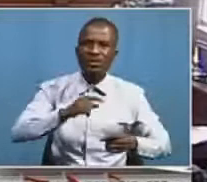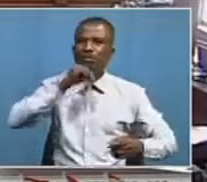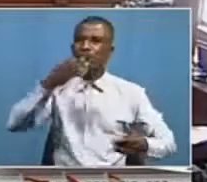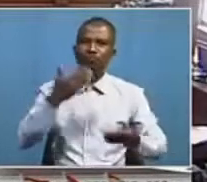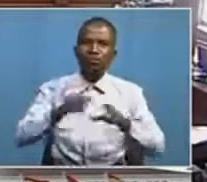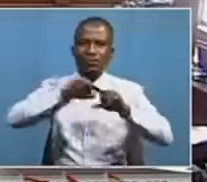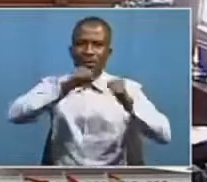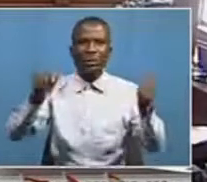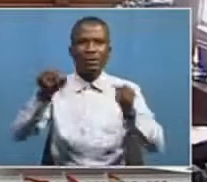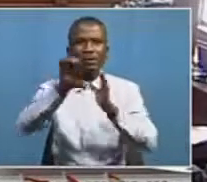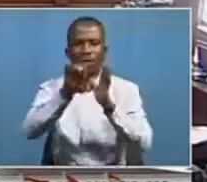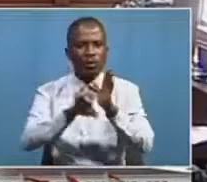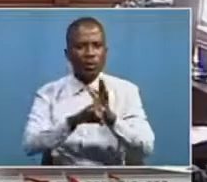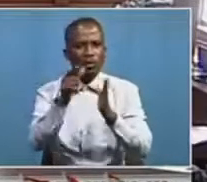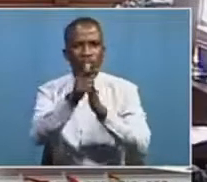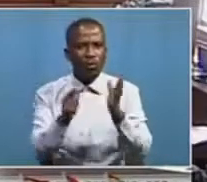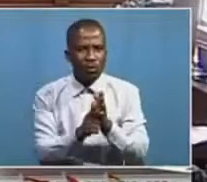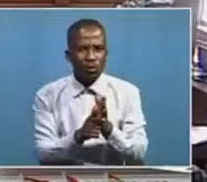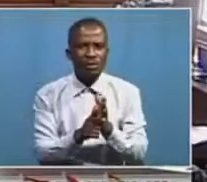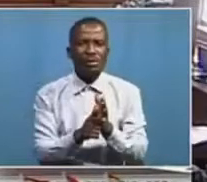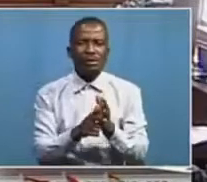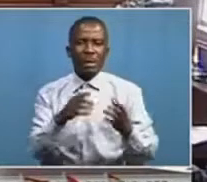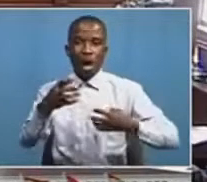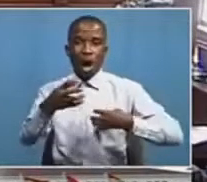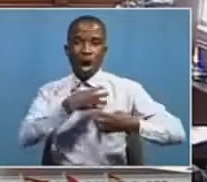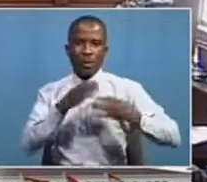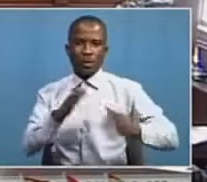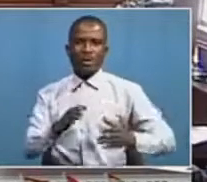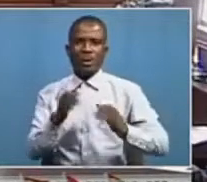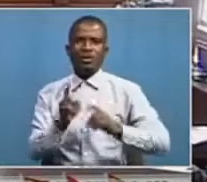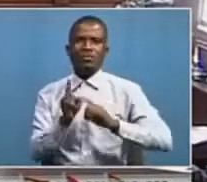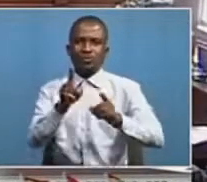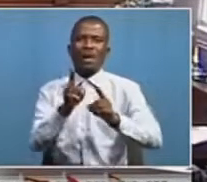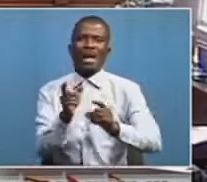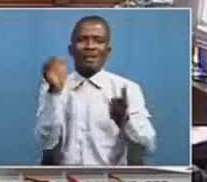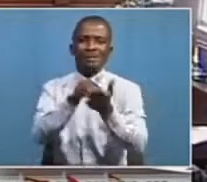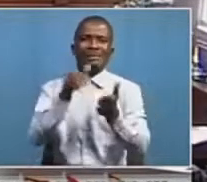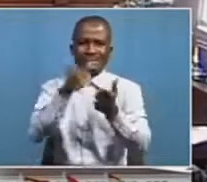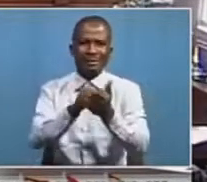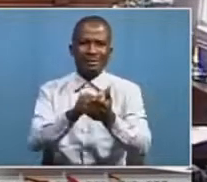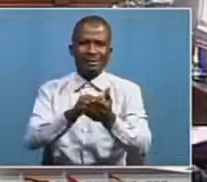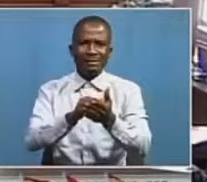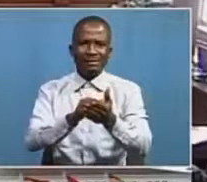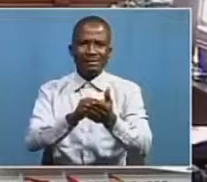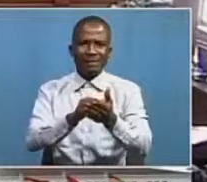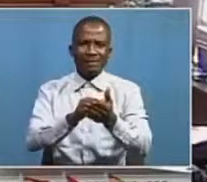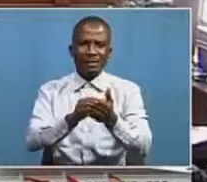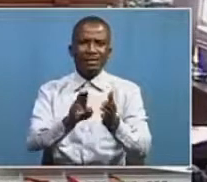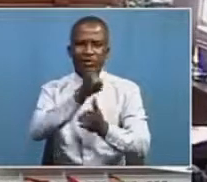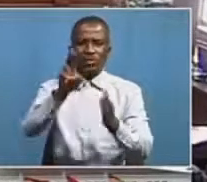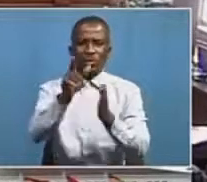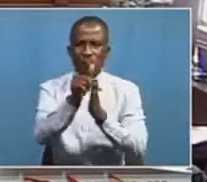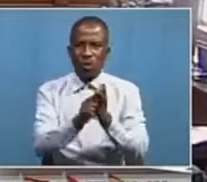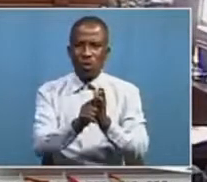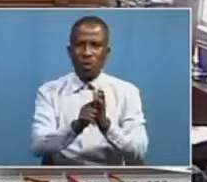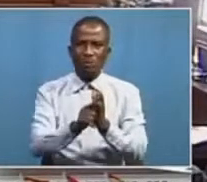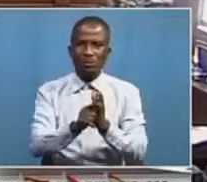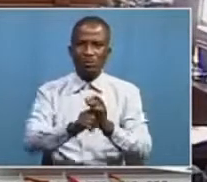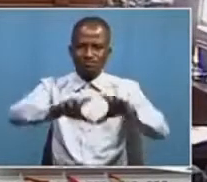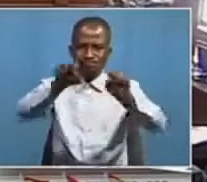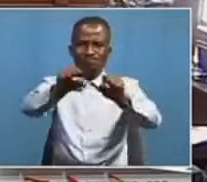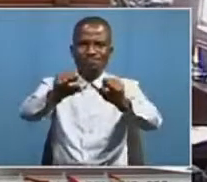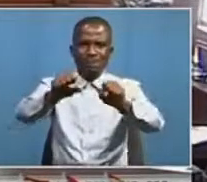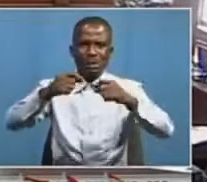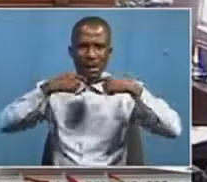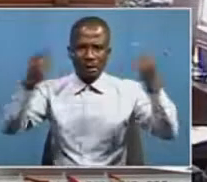and void. The petitioner proceeded further to seek an order to set aside an instrument affirming the declaration, that